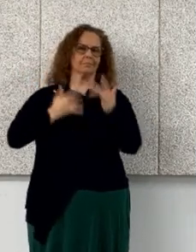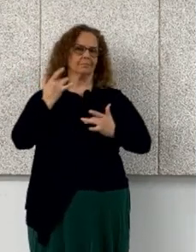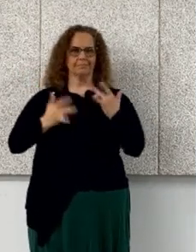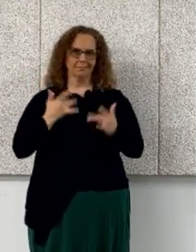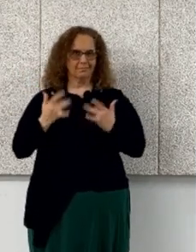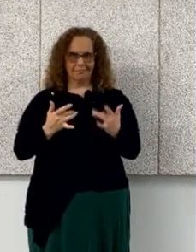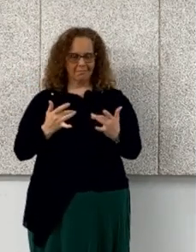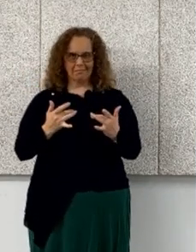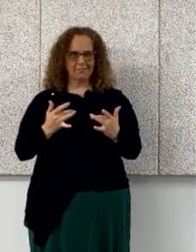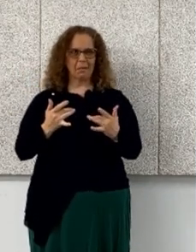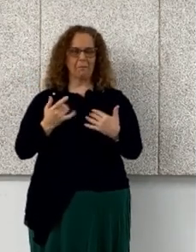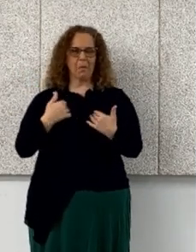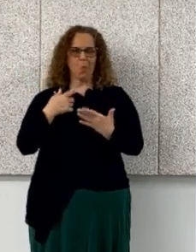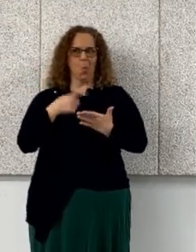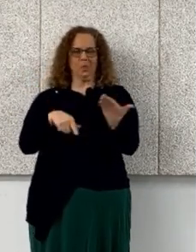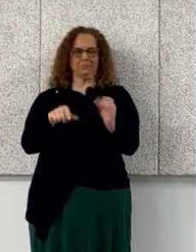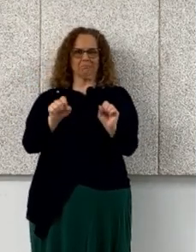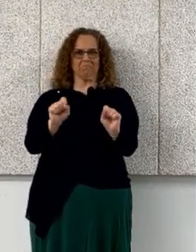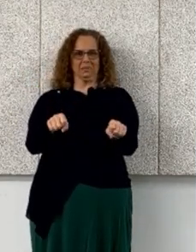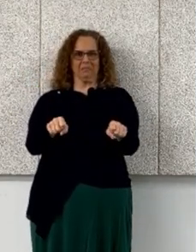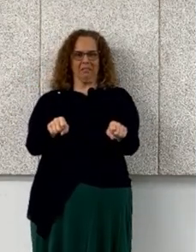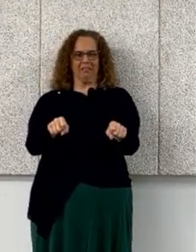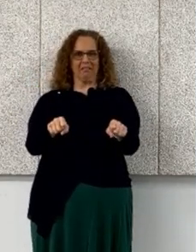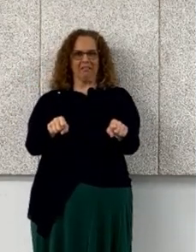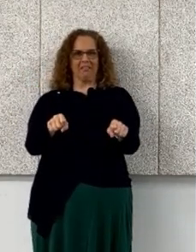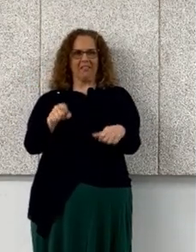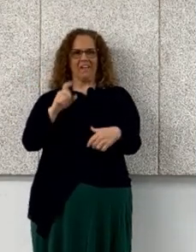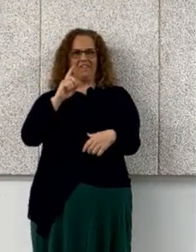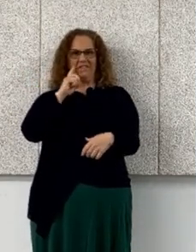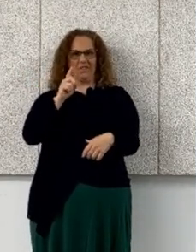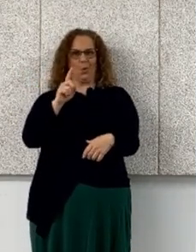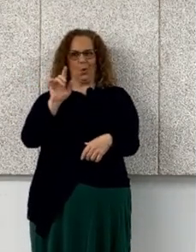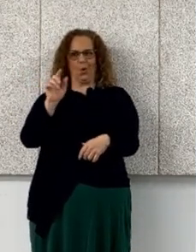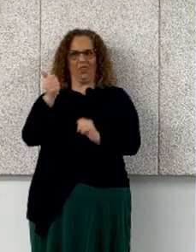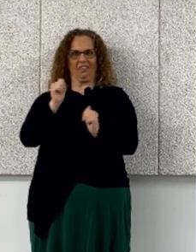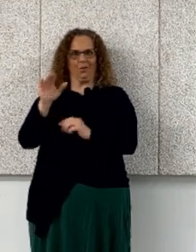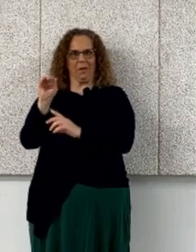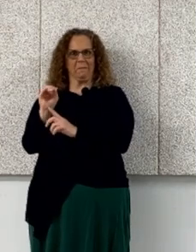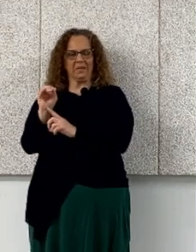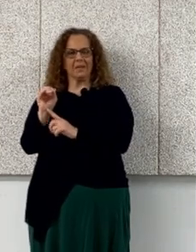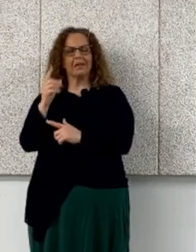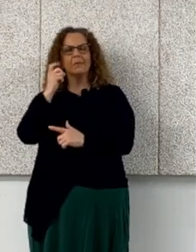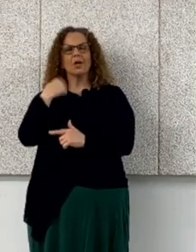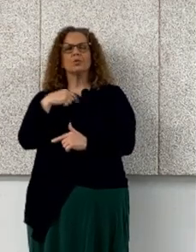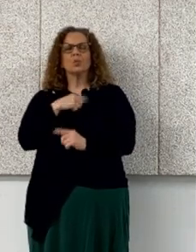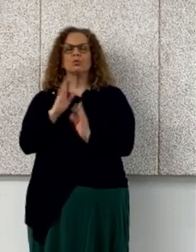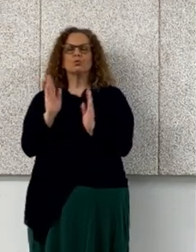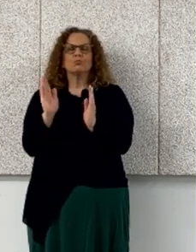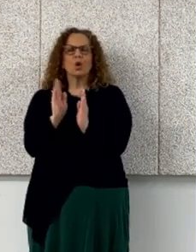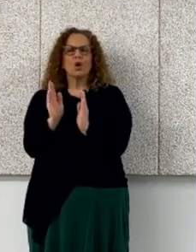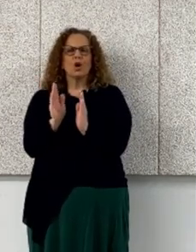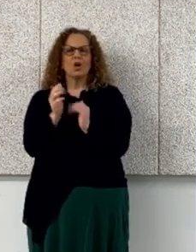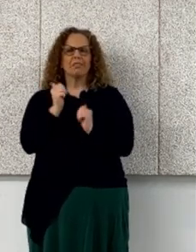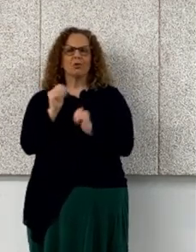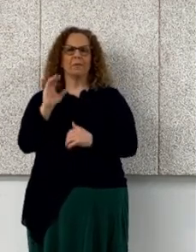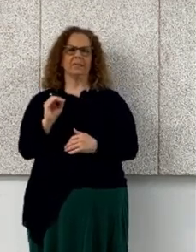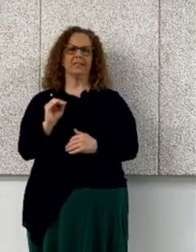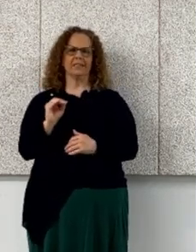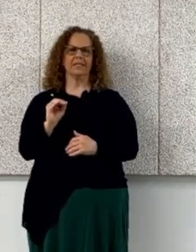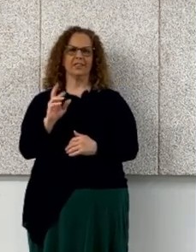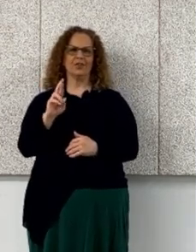about what is possible for Rattlestick because we're so small. And